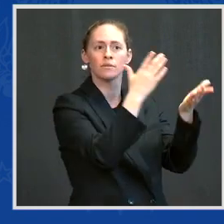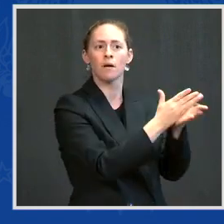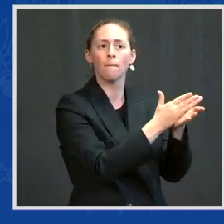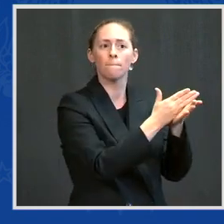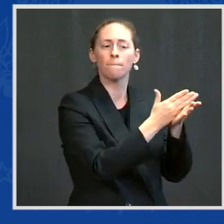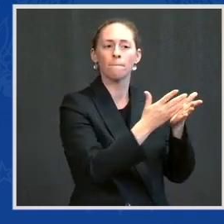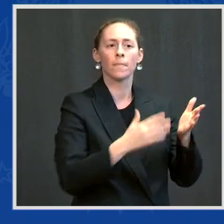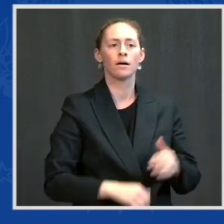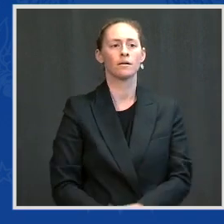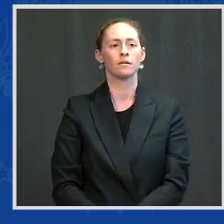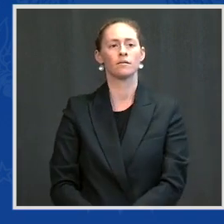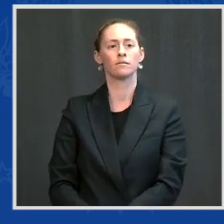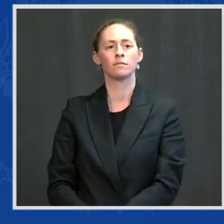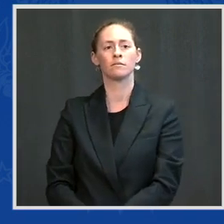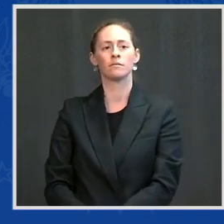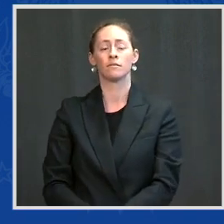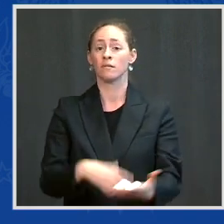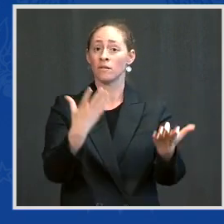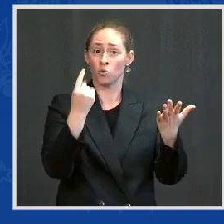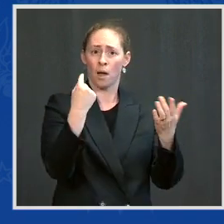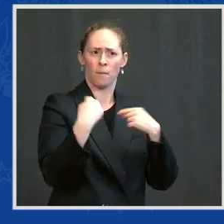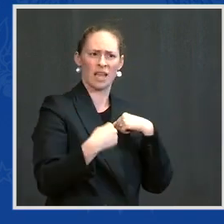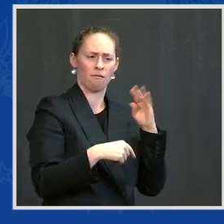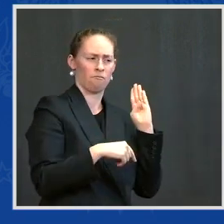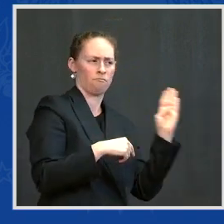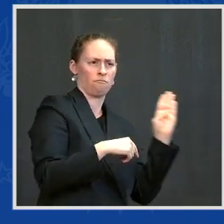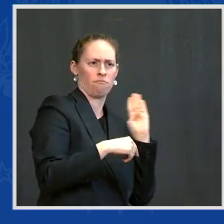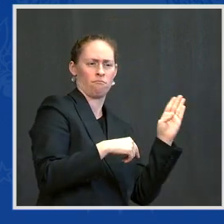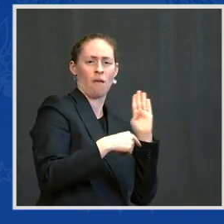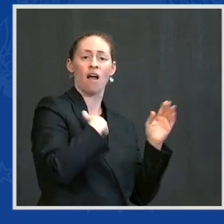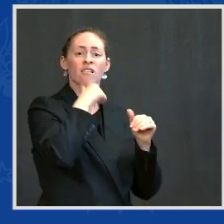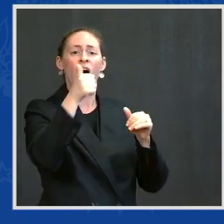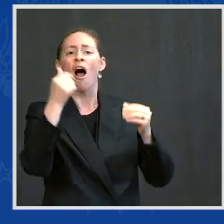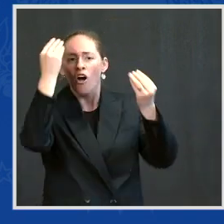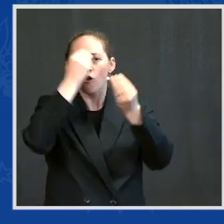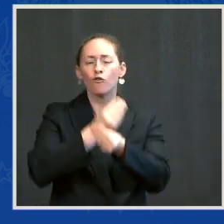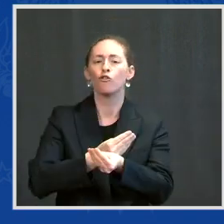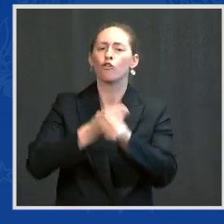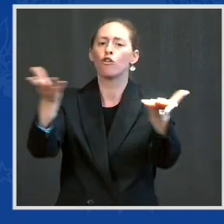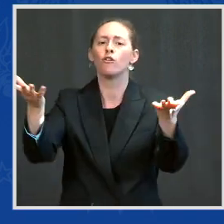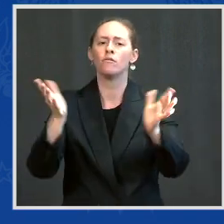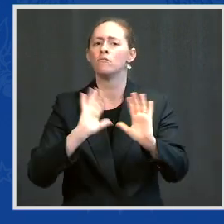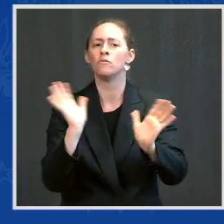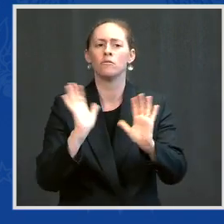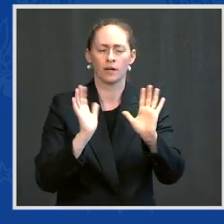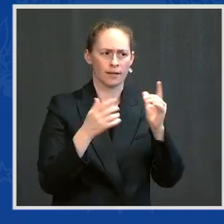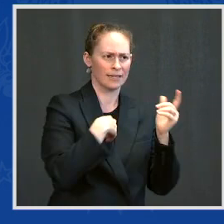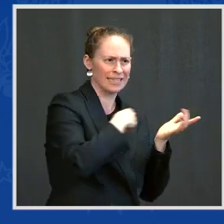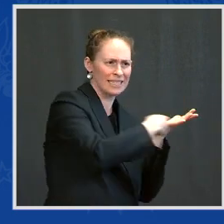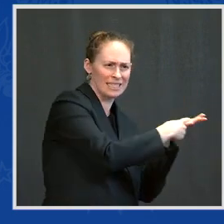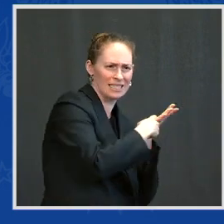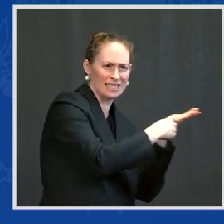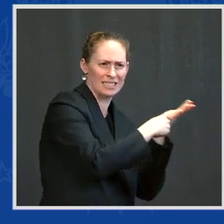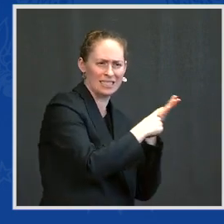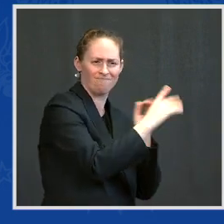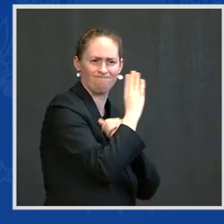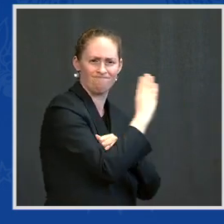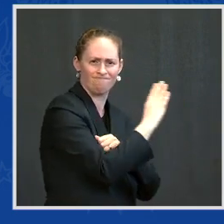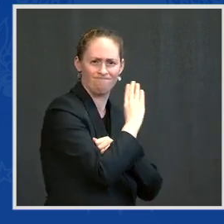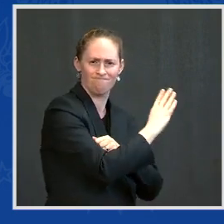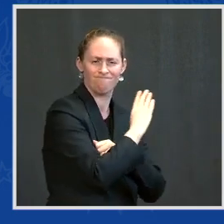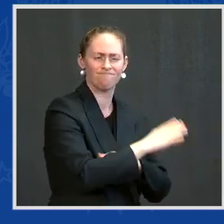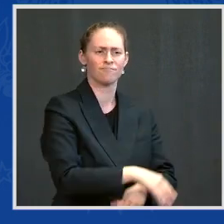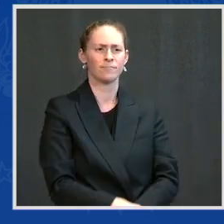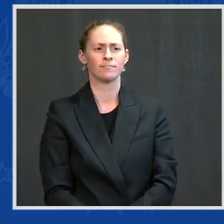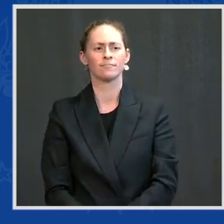private. I don't talk about what we negotiate in private. What I can assure you, though, is that the last time it